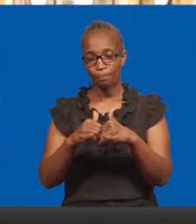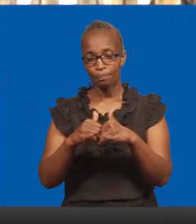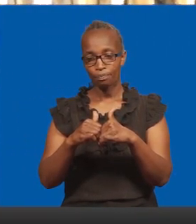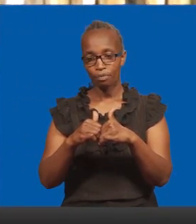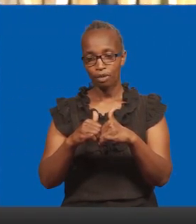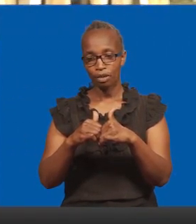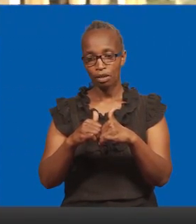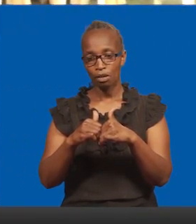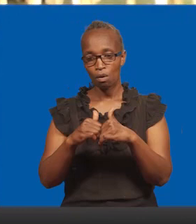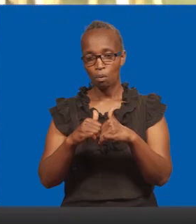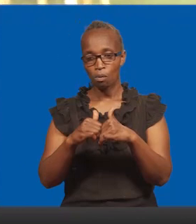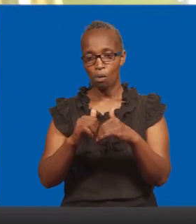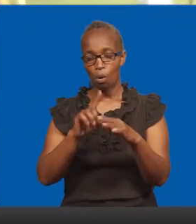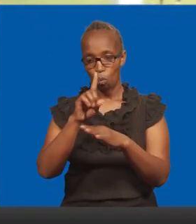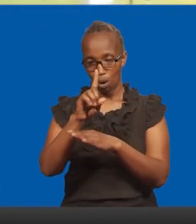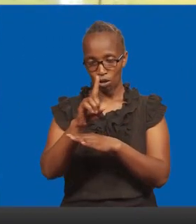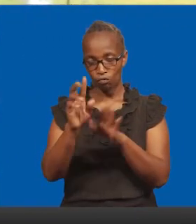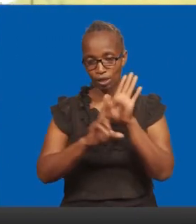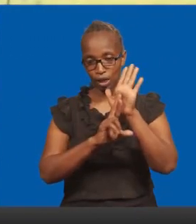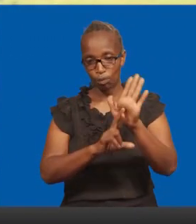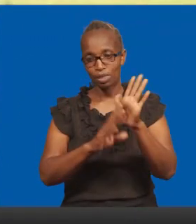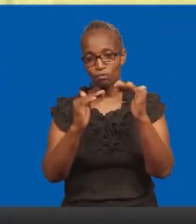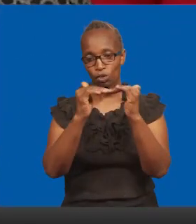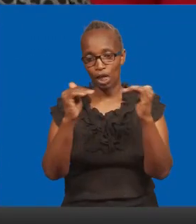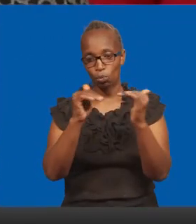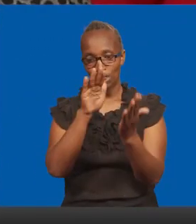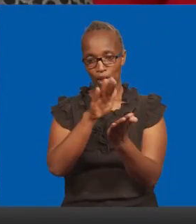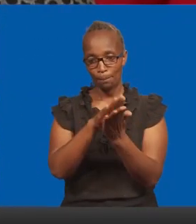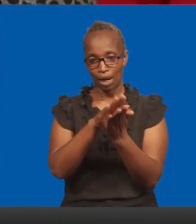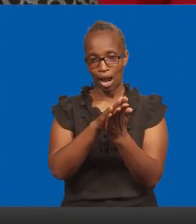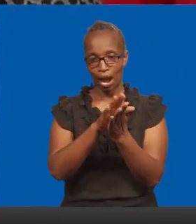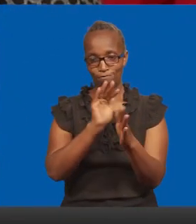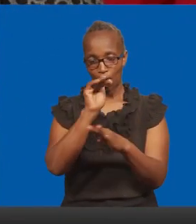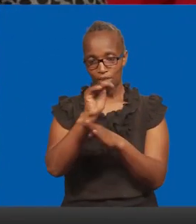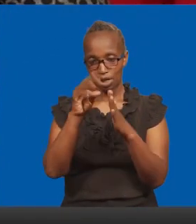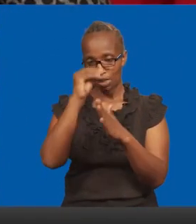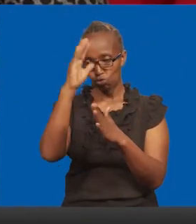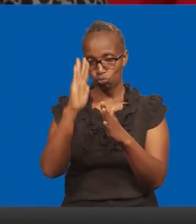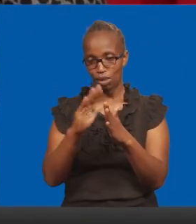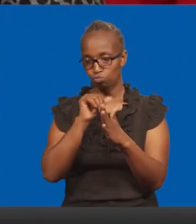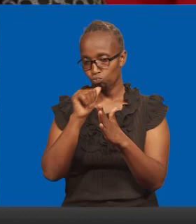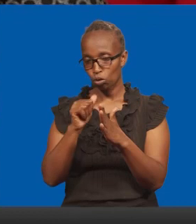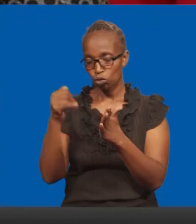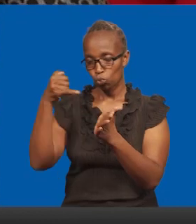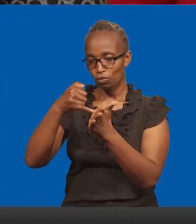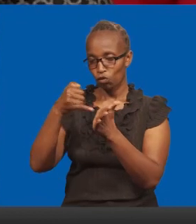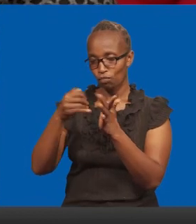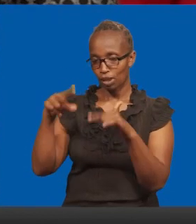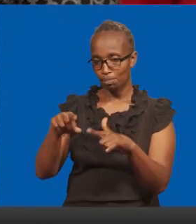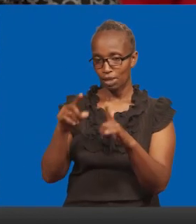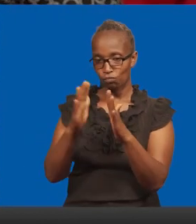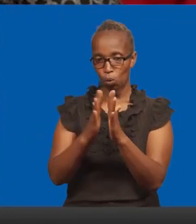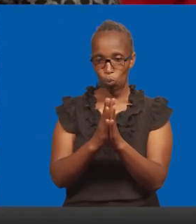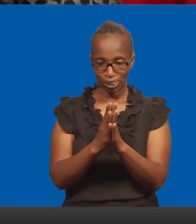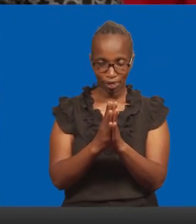mafunzo matakatifu ya Biblia na utamaduni za Kiafrika, mkuu wa mauzo katika benki ya Equity, David Nyamu,